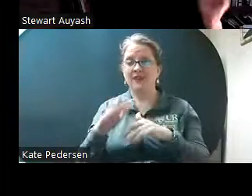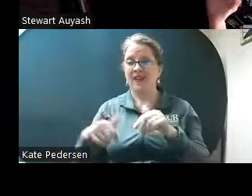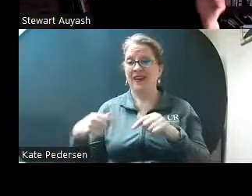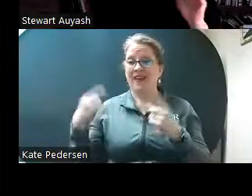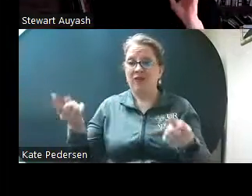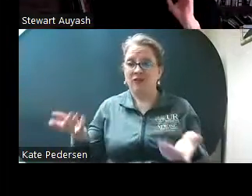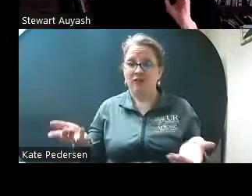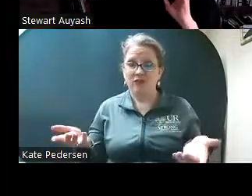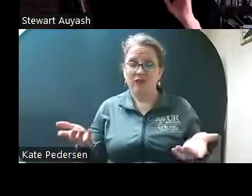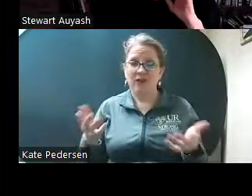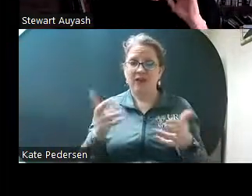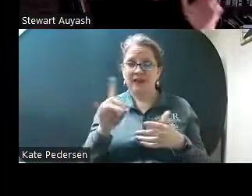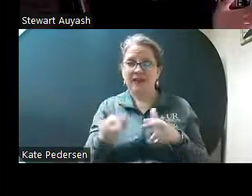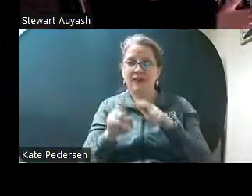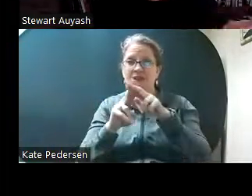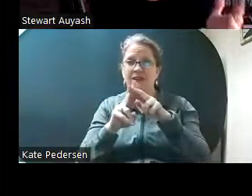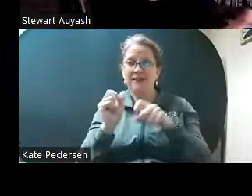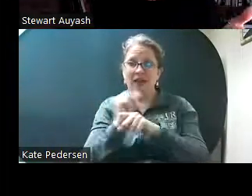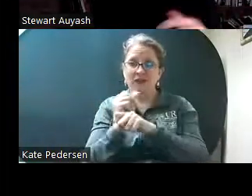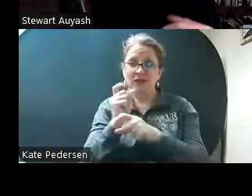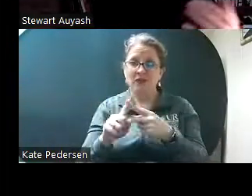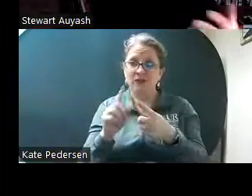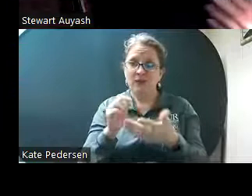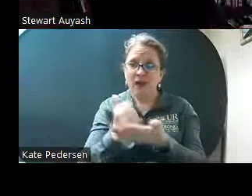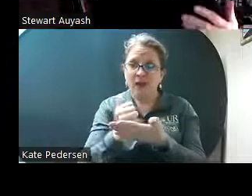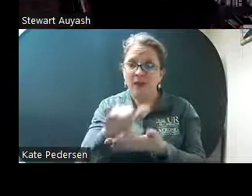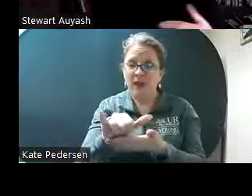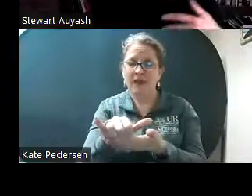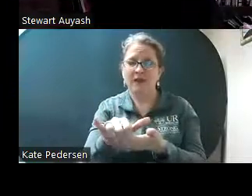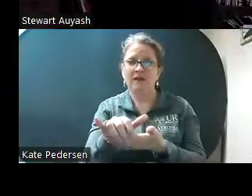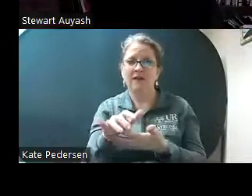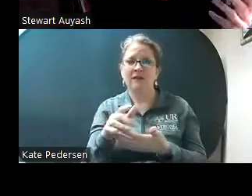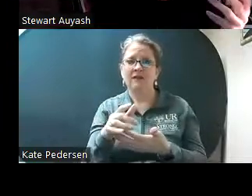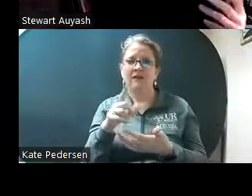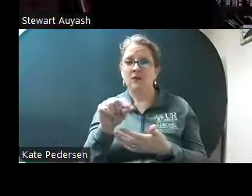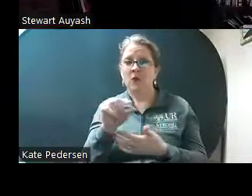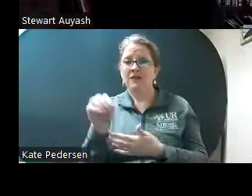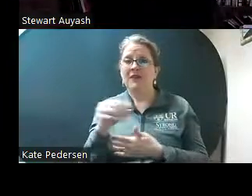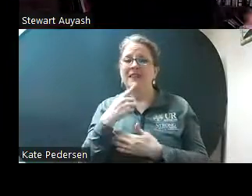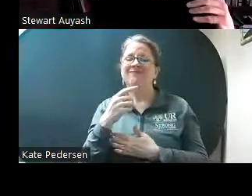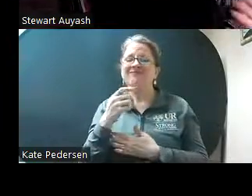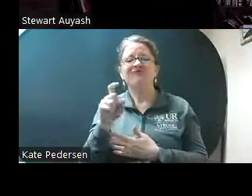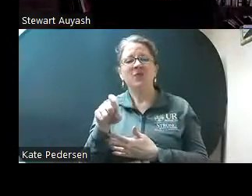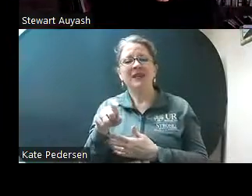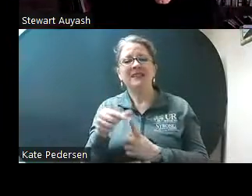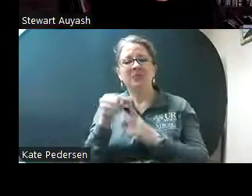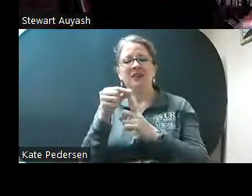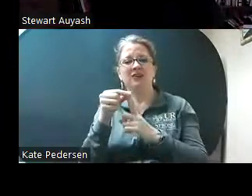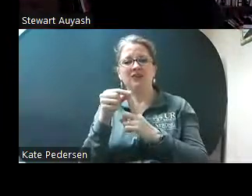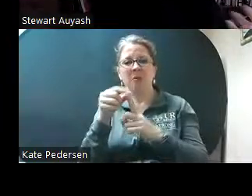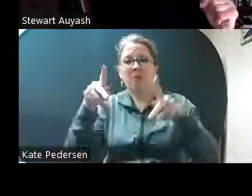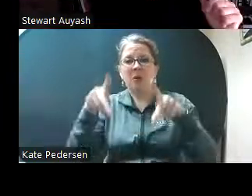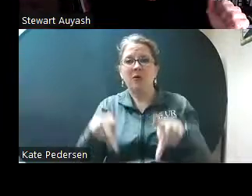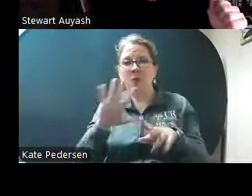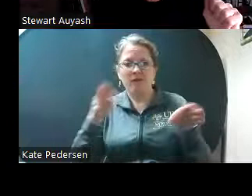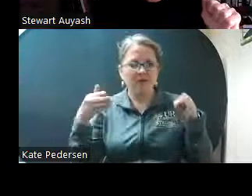that they increased their efforts, meaning 20% actually reported needing to have a special circumstance, a special person who is going to